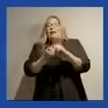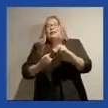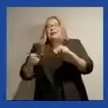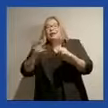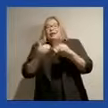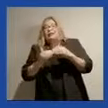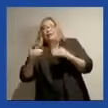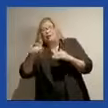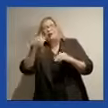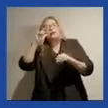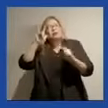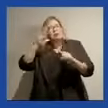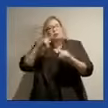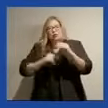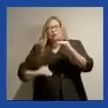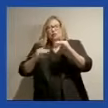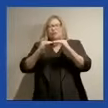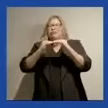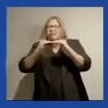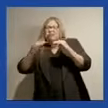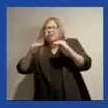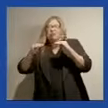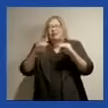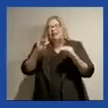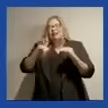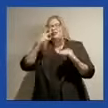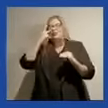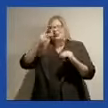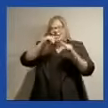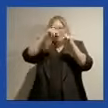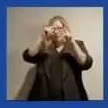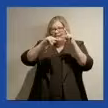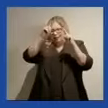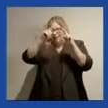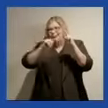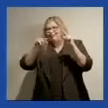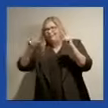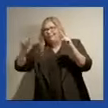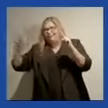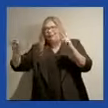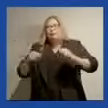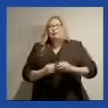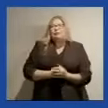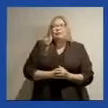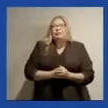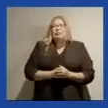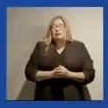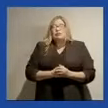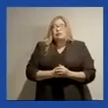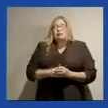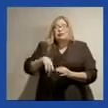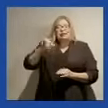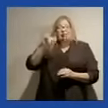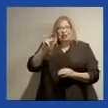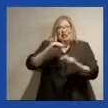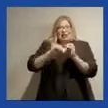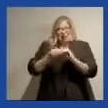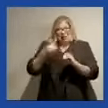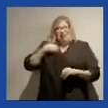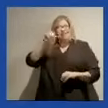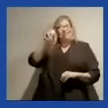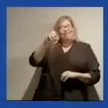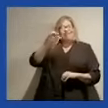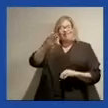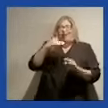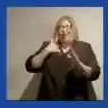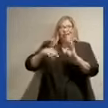in budget year plus one and two. And that's the line trailing off to the right. But here's the January number that you're familiar with. This is the number